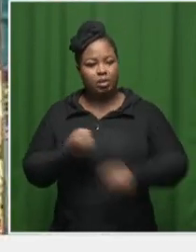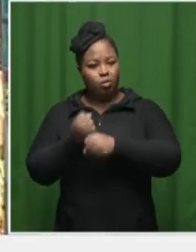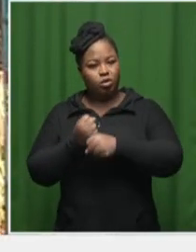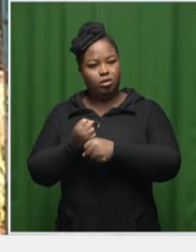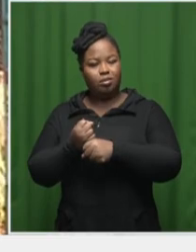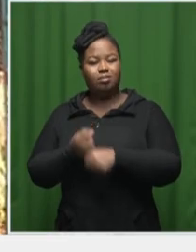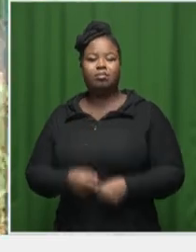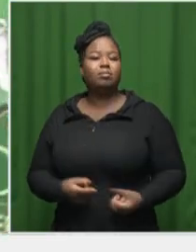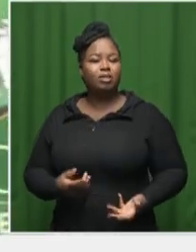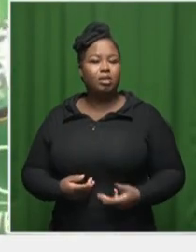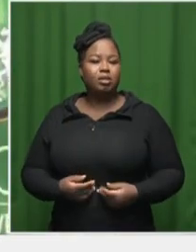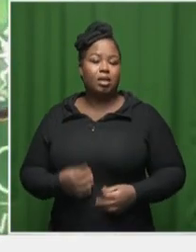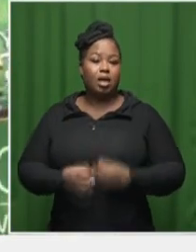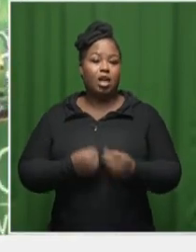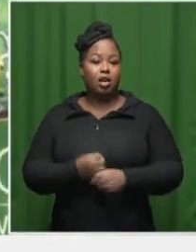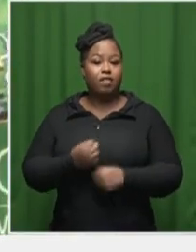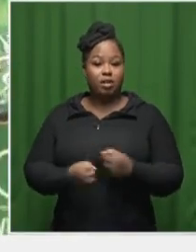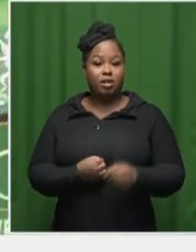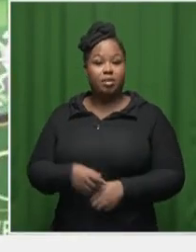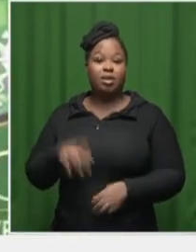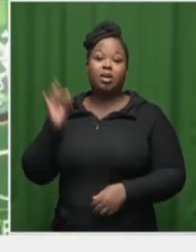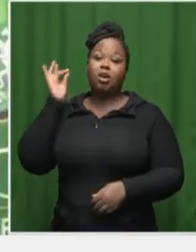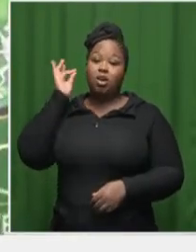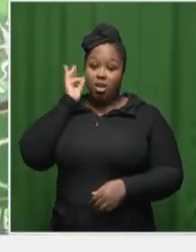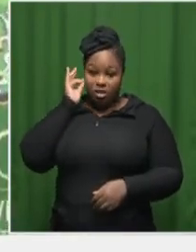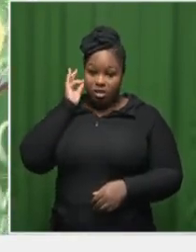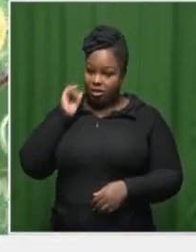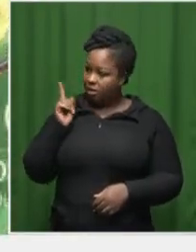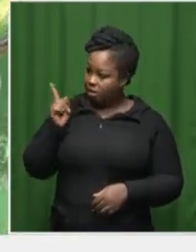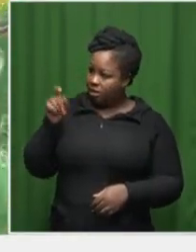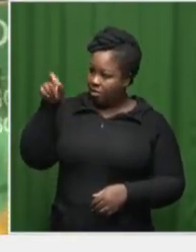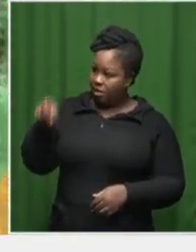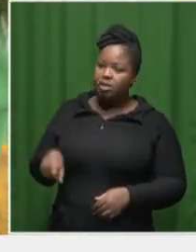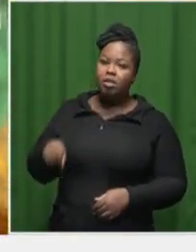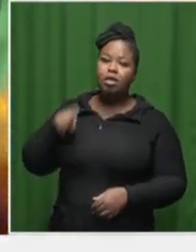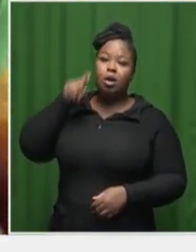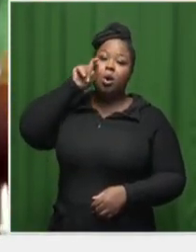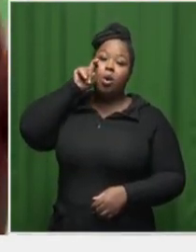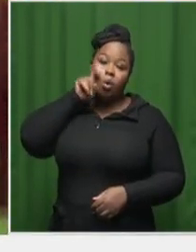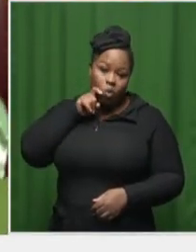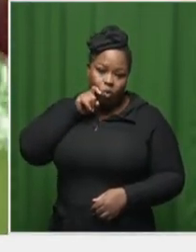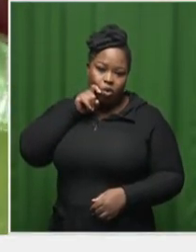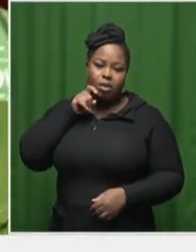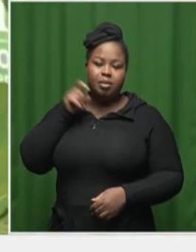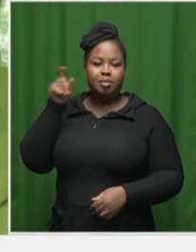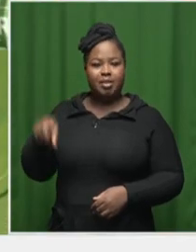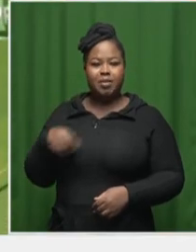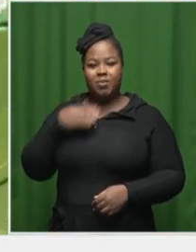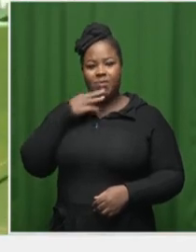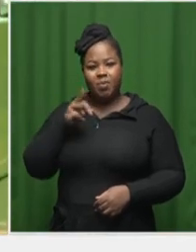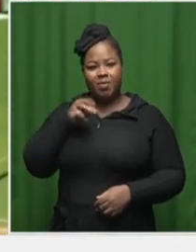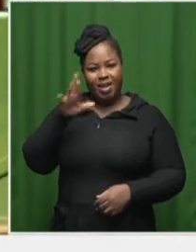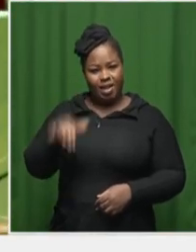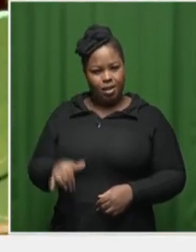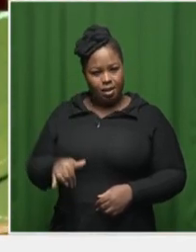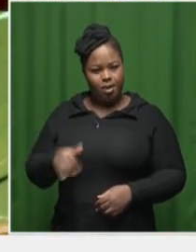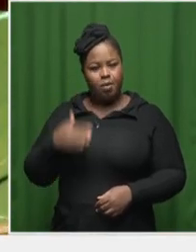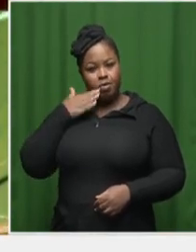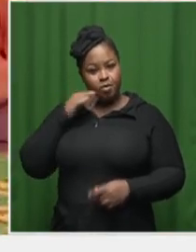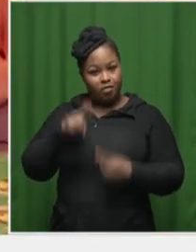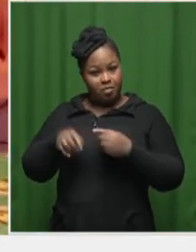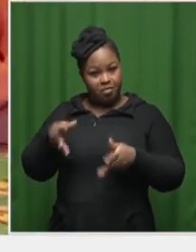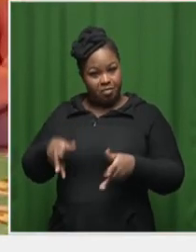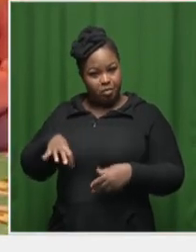Marathon almost every year. When I heard that this person, the oldest person, our own Wally Hayward, is coming from